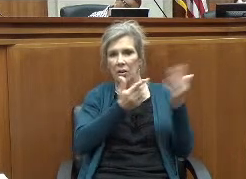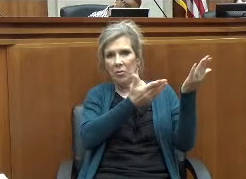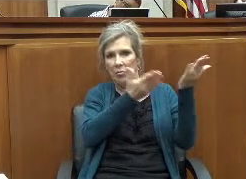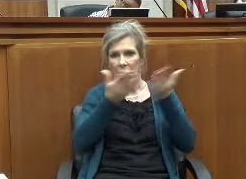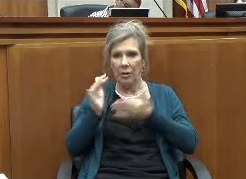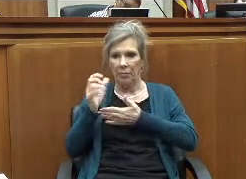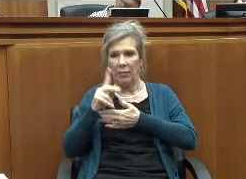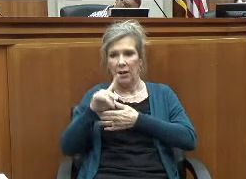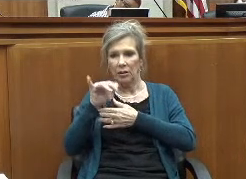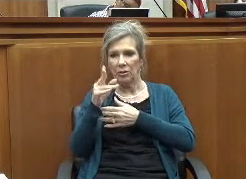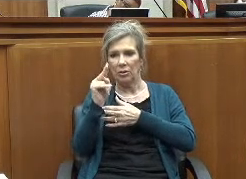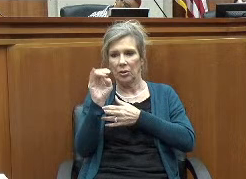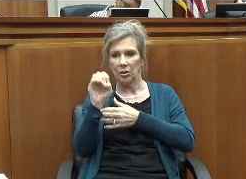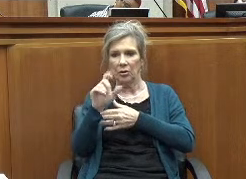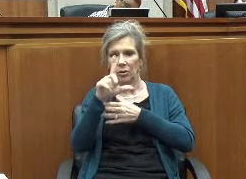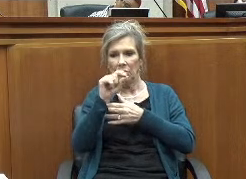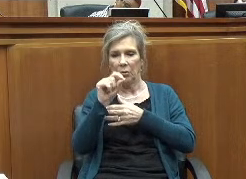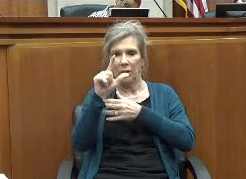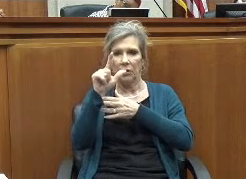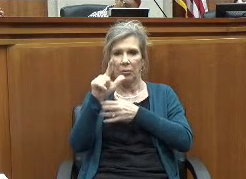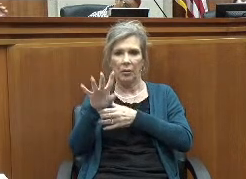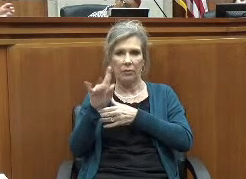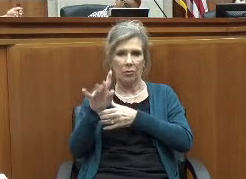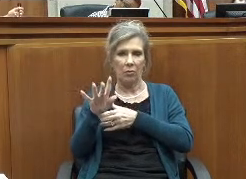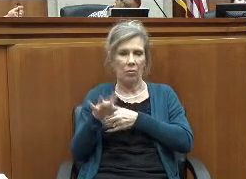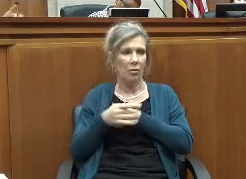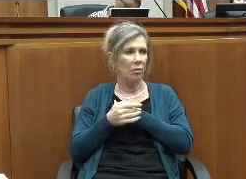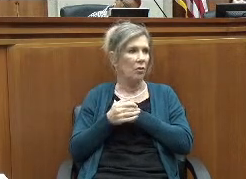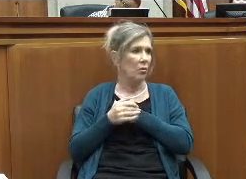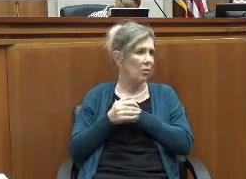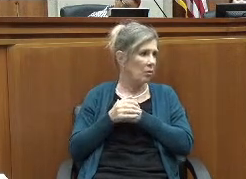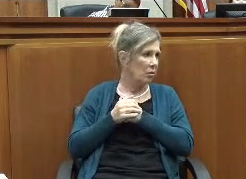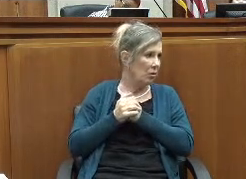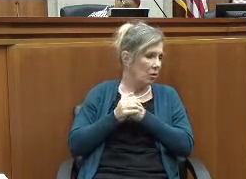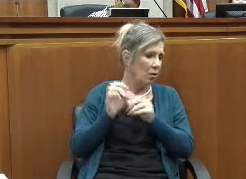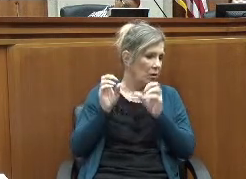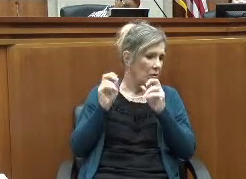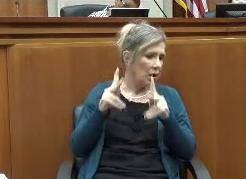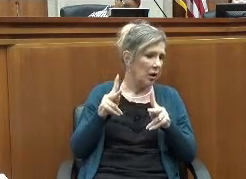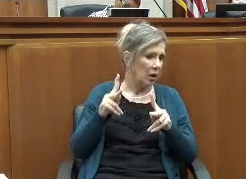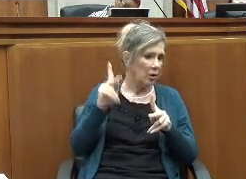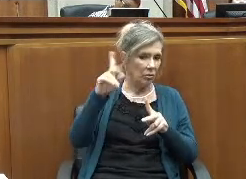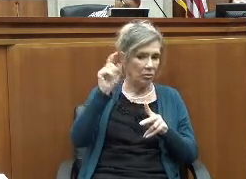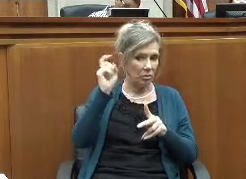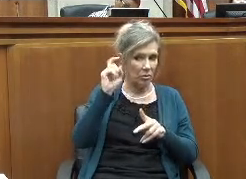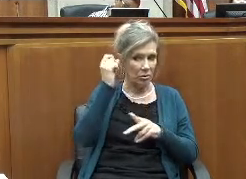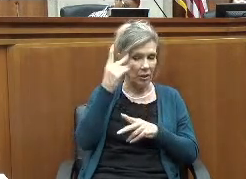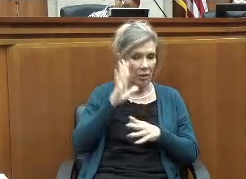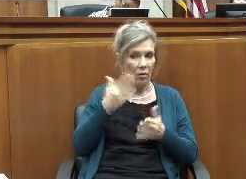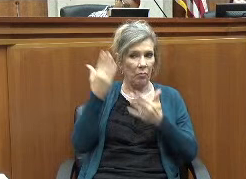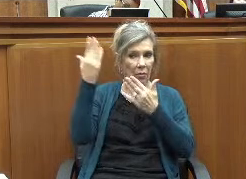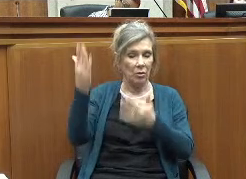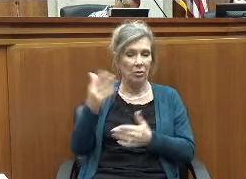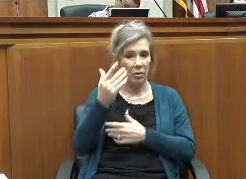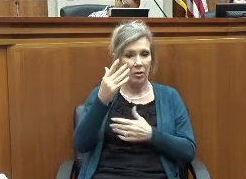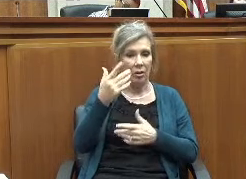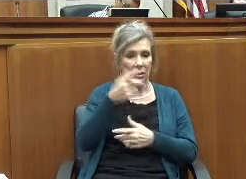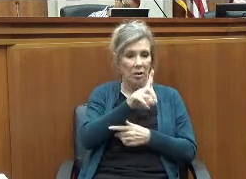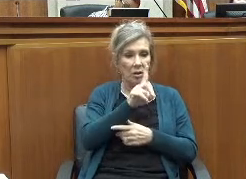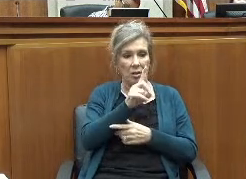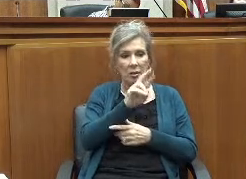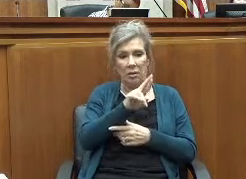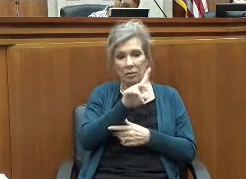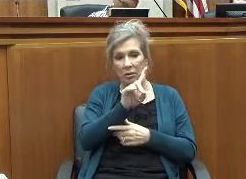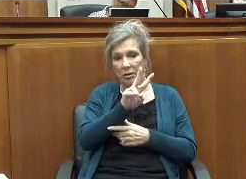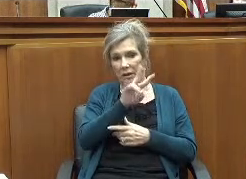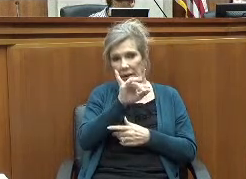of 2024. Okay, so let me make sure I understand your motion. So in addition to Dr. Davis's motion,